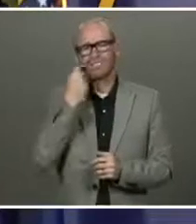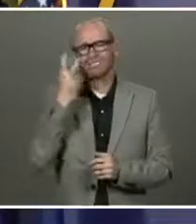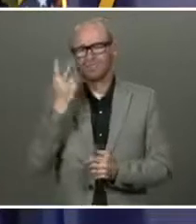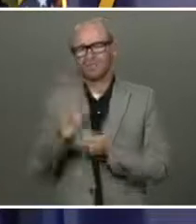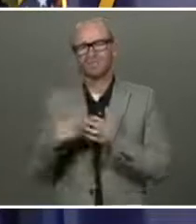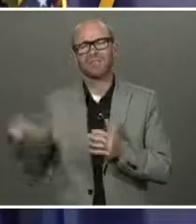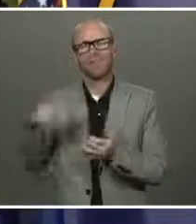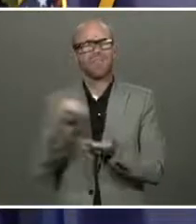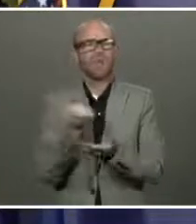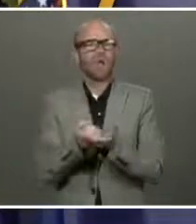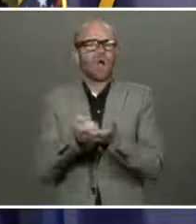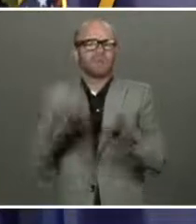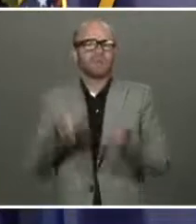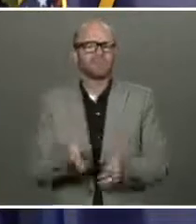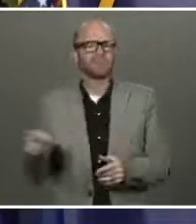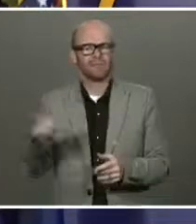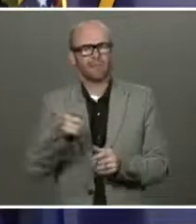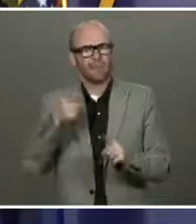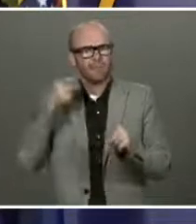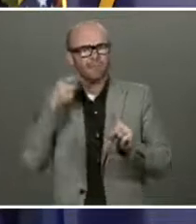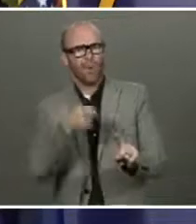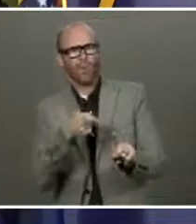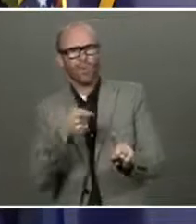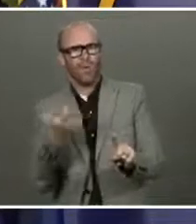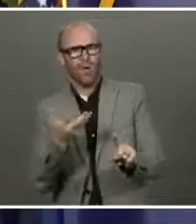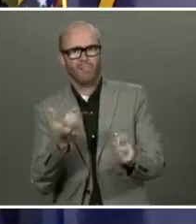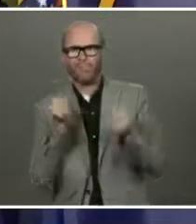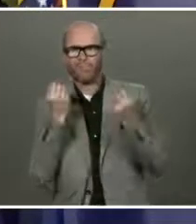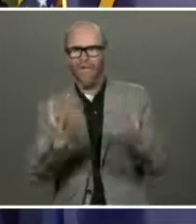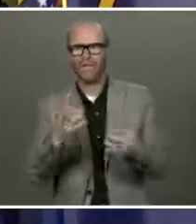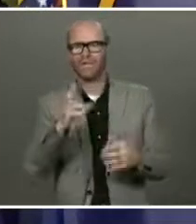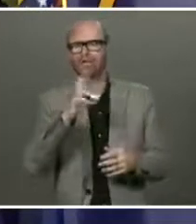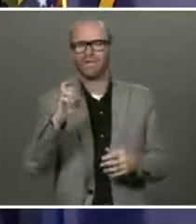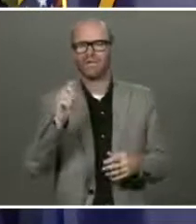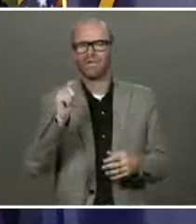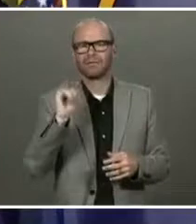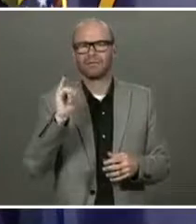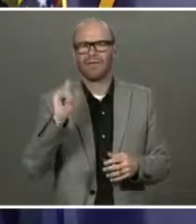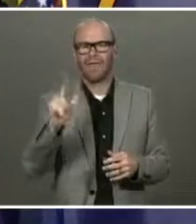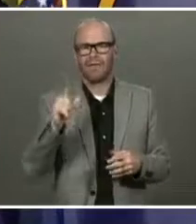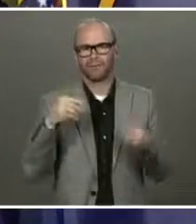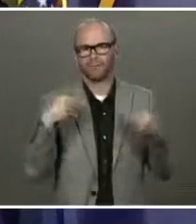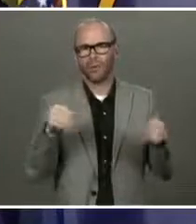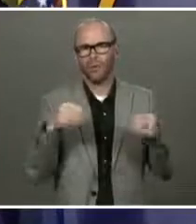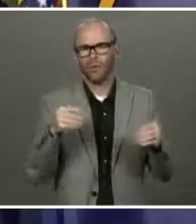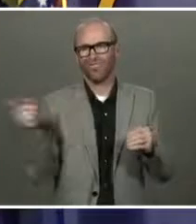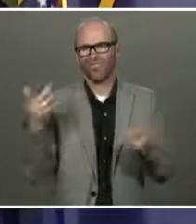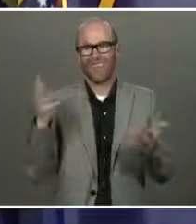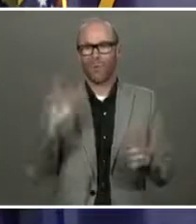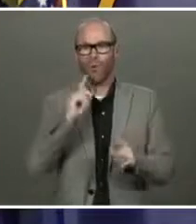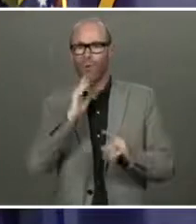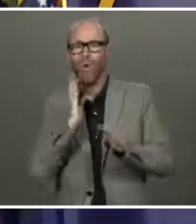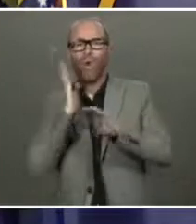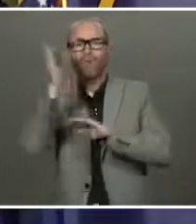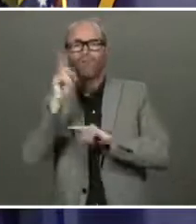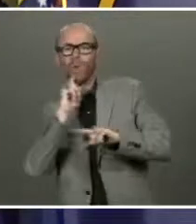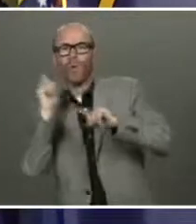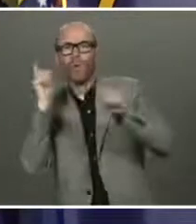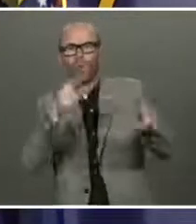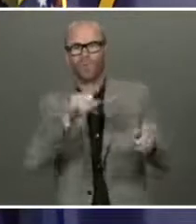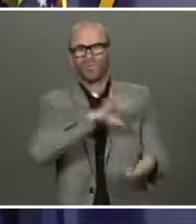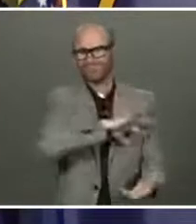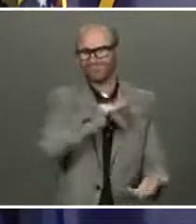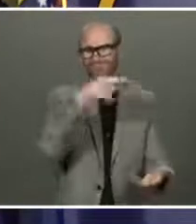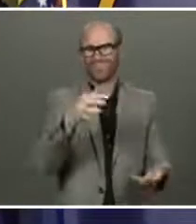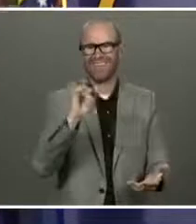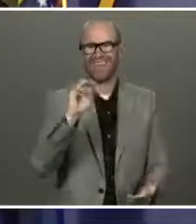pointed out that many of our retailers have over-ordered. They have excessive inventory. Part